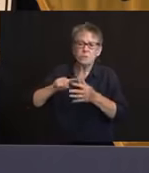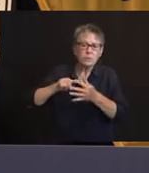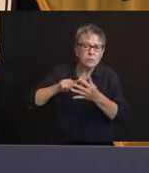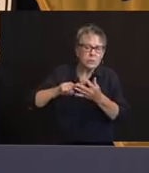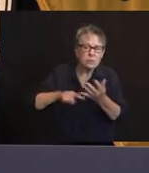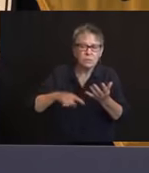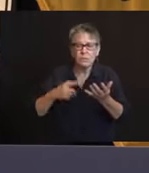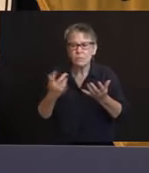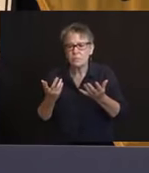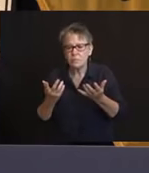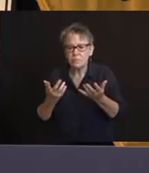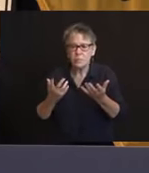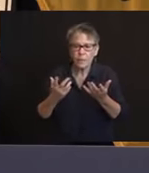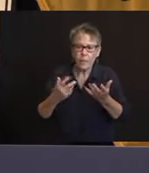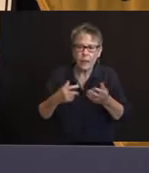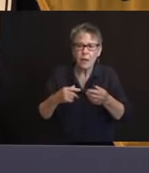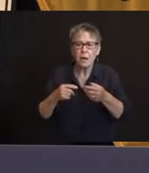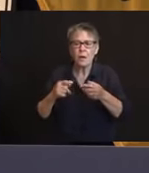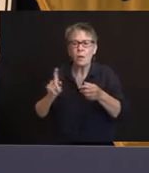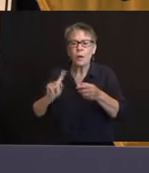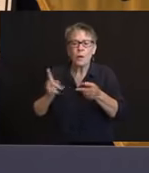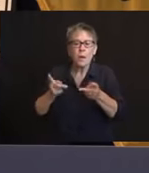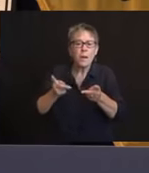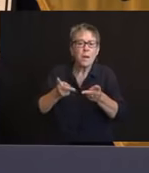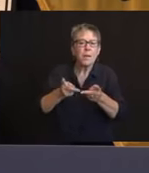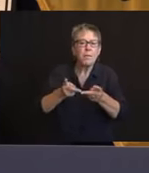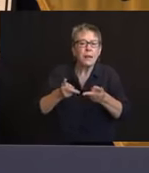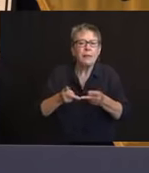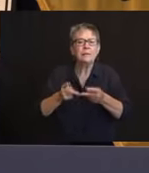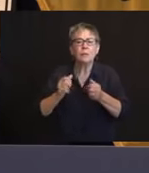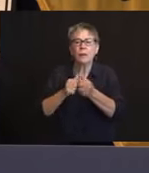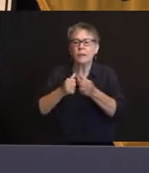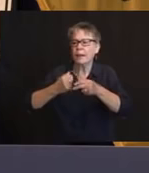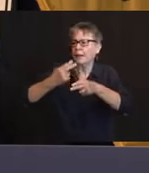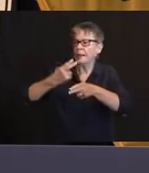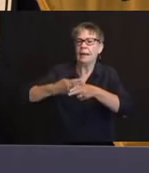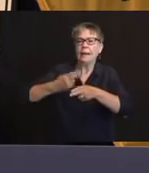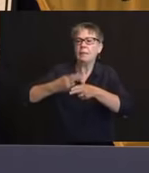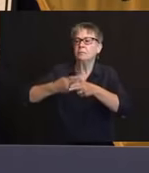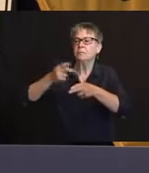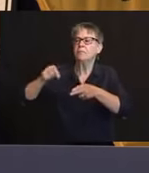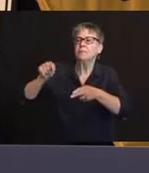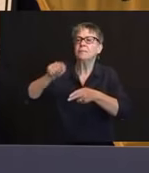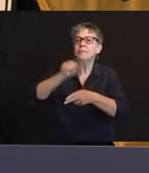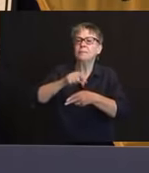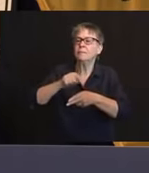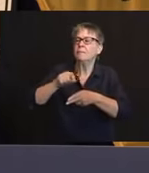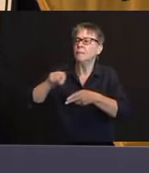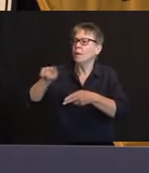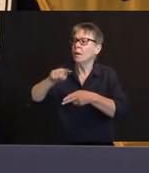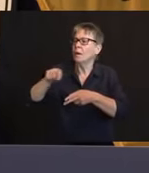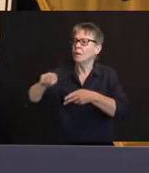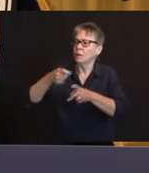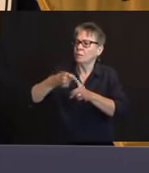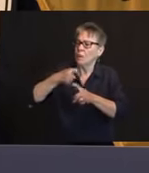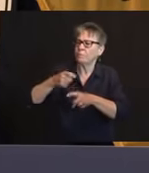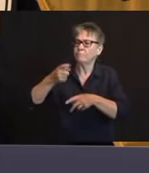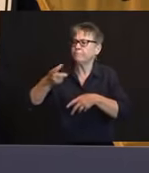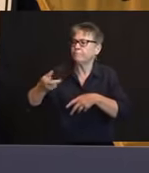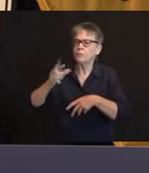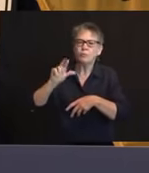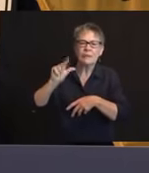get the luxury, as I've said before, of waking up and choosing which president on that day that I can deal with